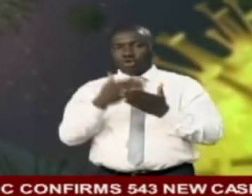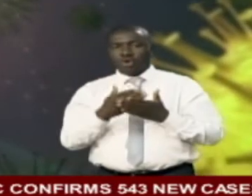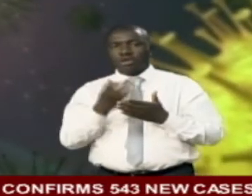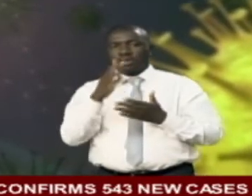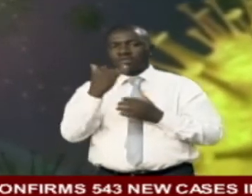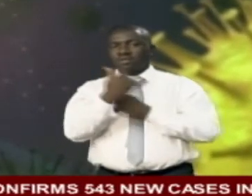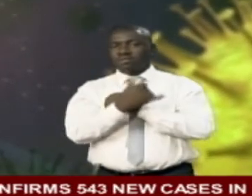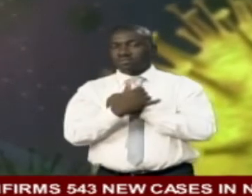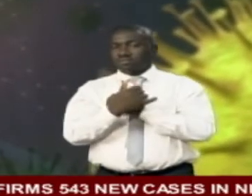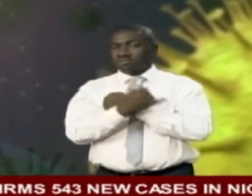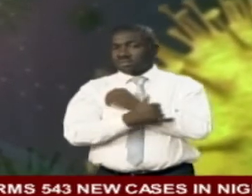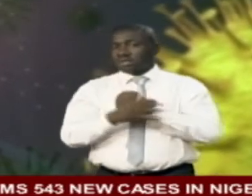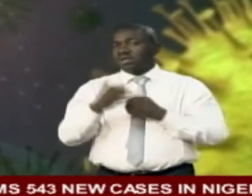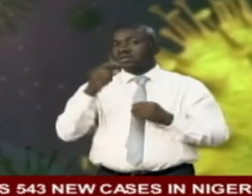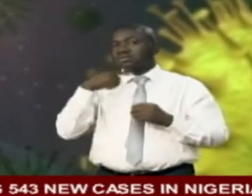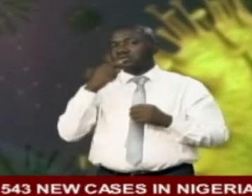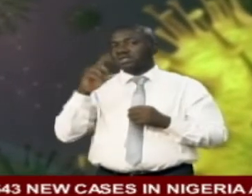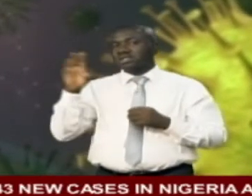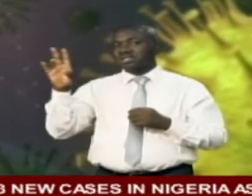has